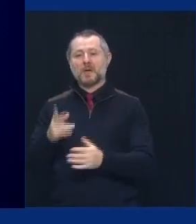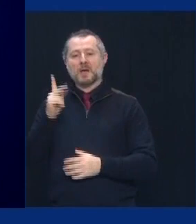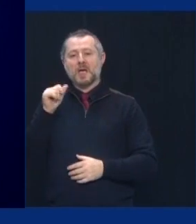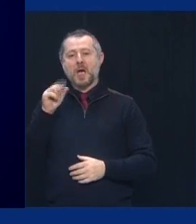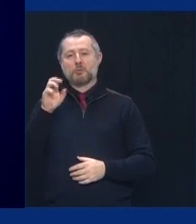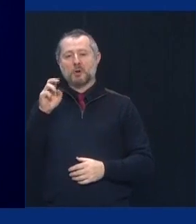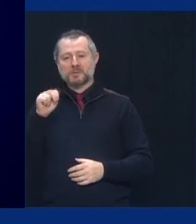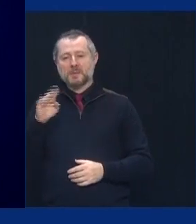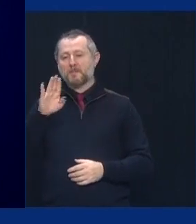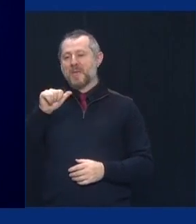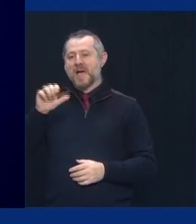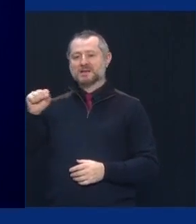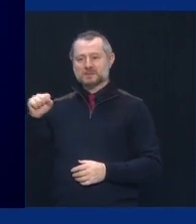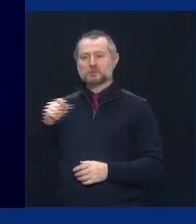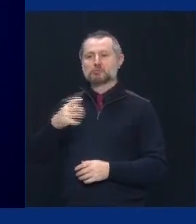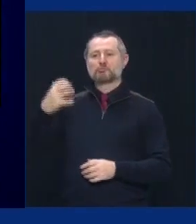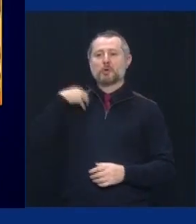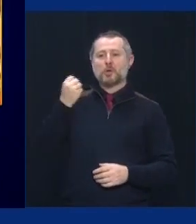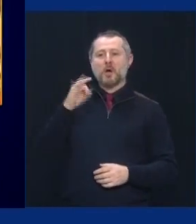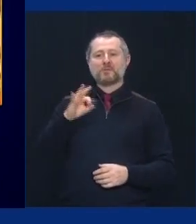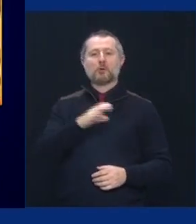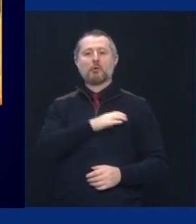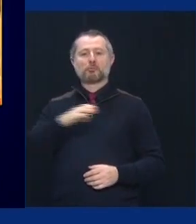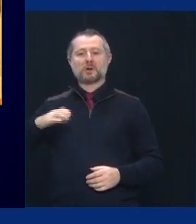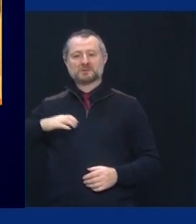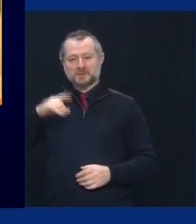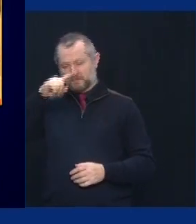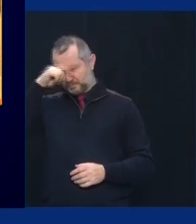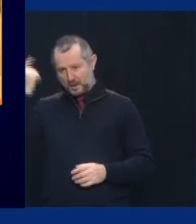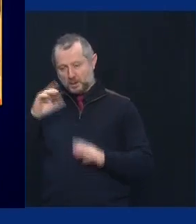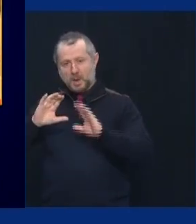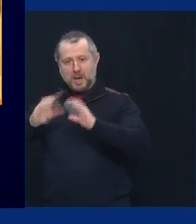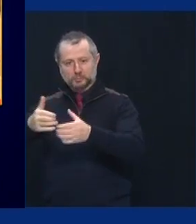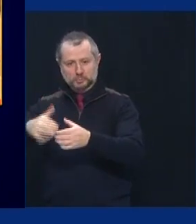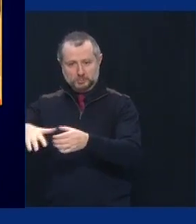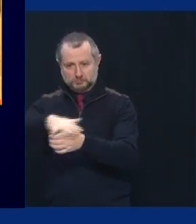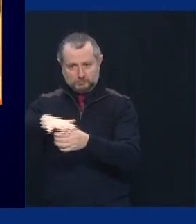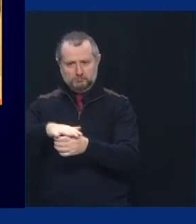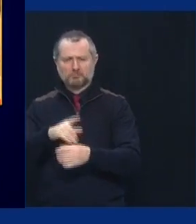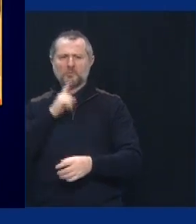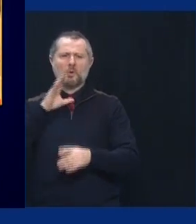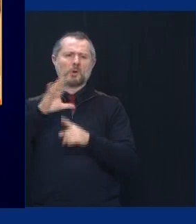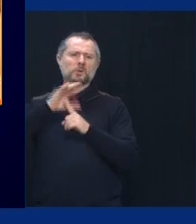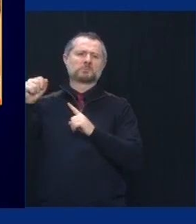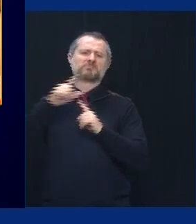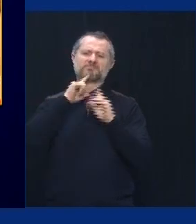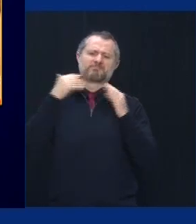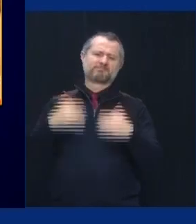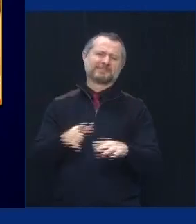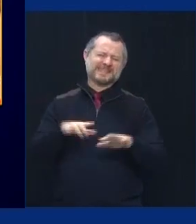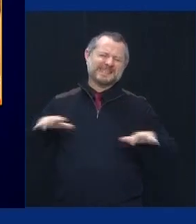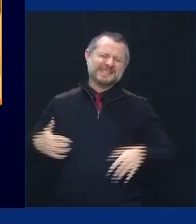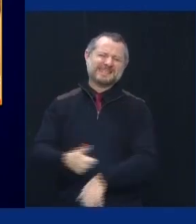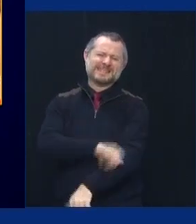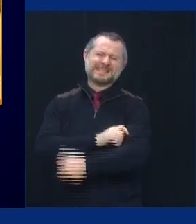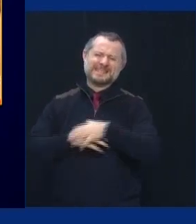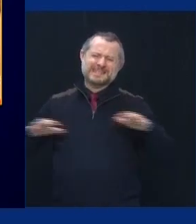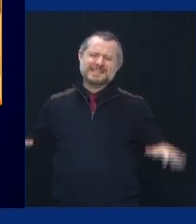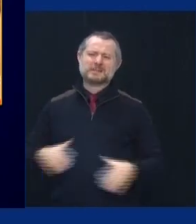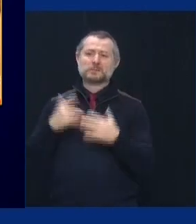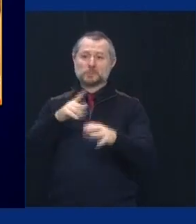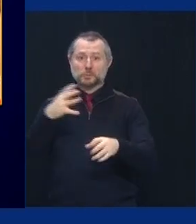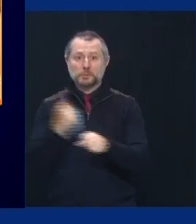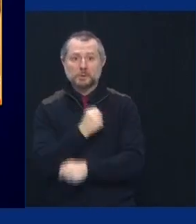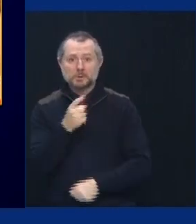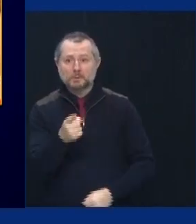Congressional Black Caucus, and she is just a superstar for all of us, and she's fighting the good fight, and she's winning. So